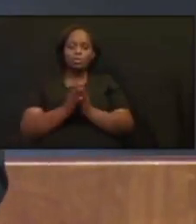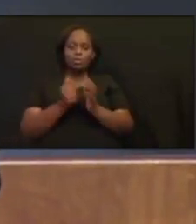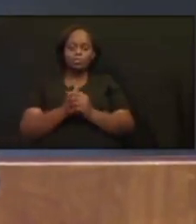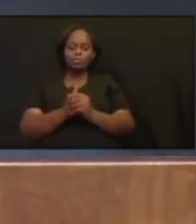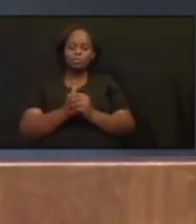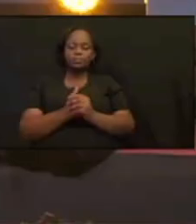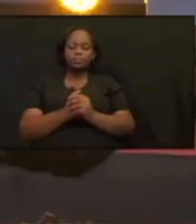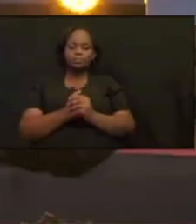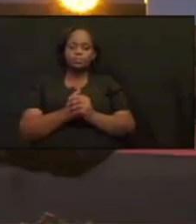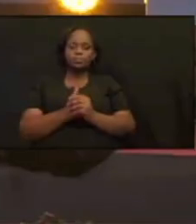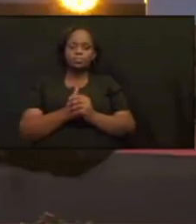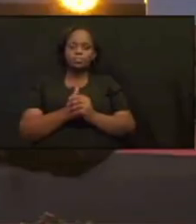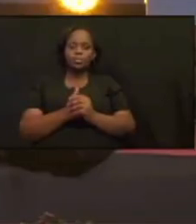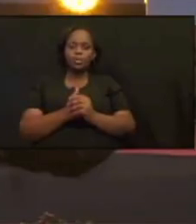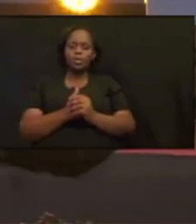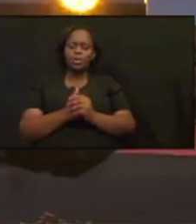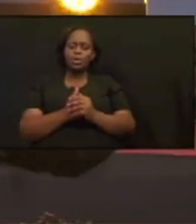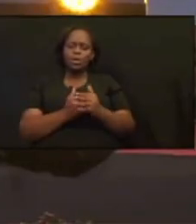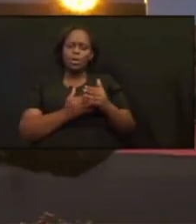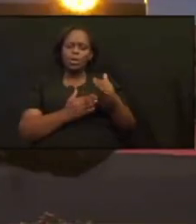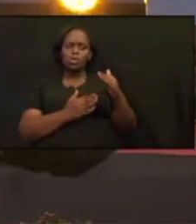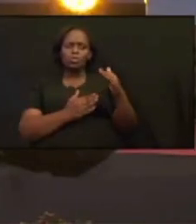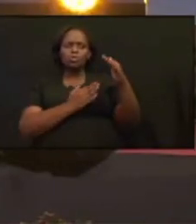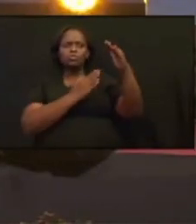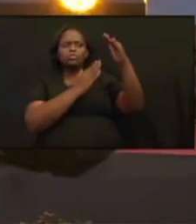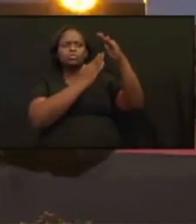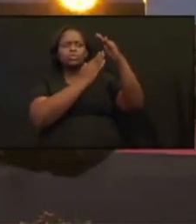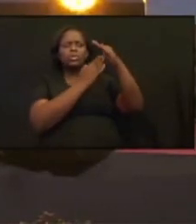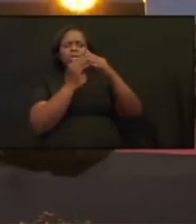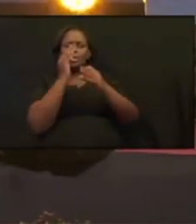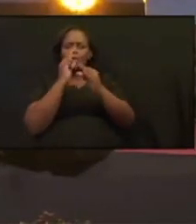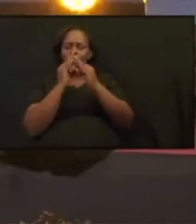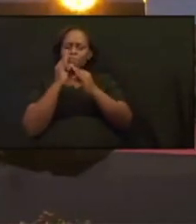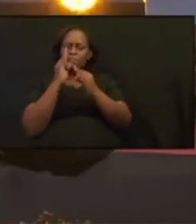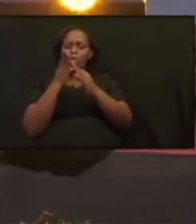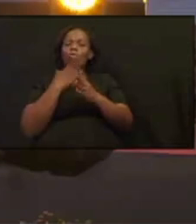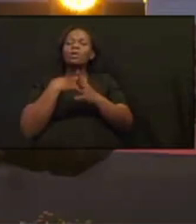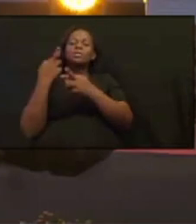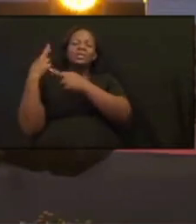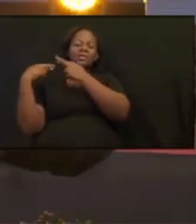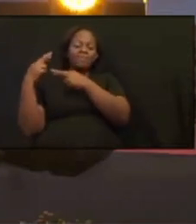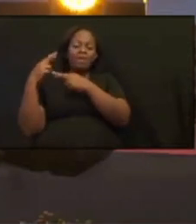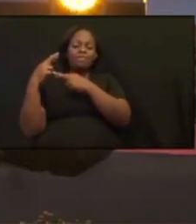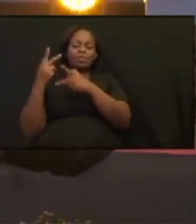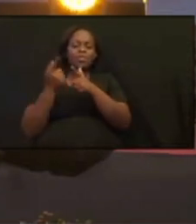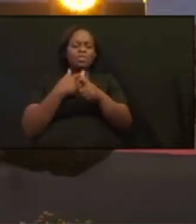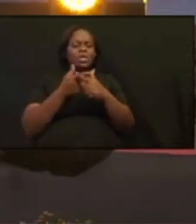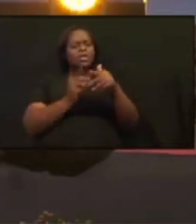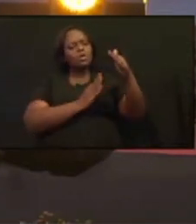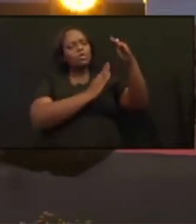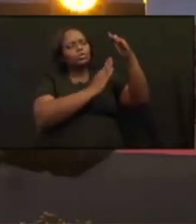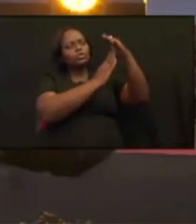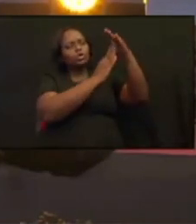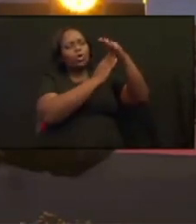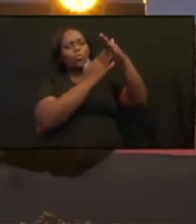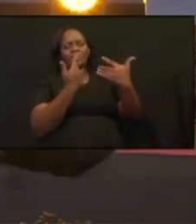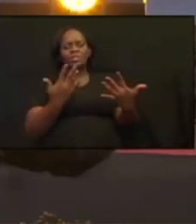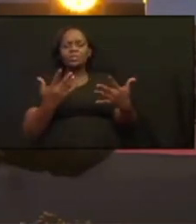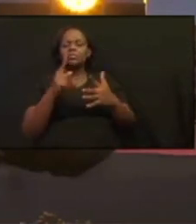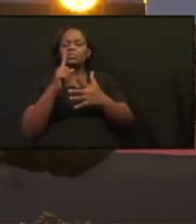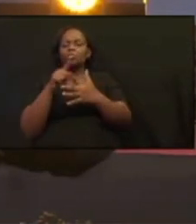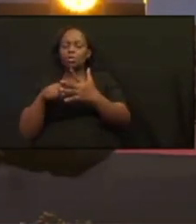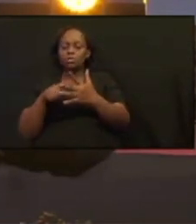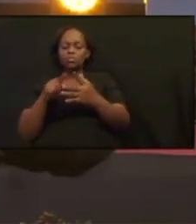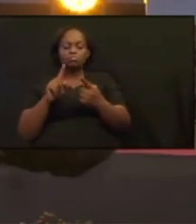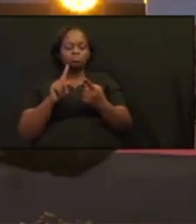priority, what does revival come to do? Let me tell you this. The first assignment